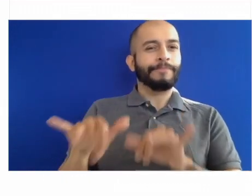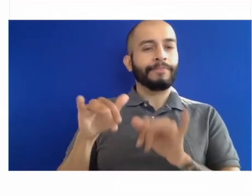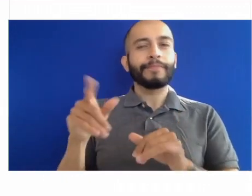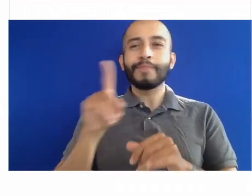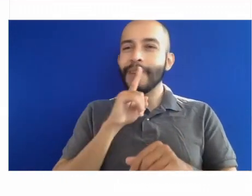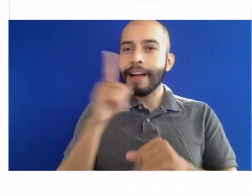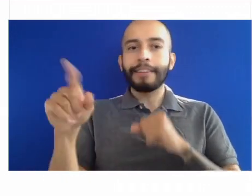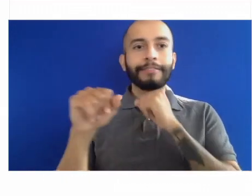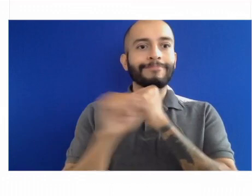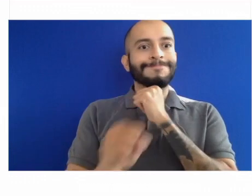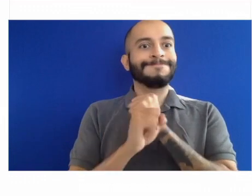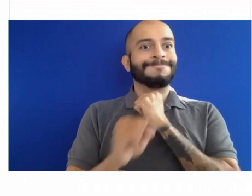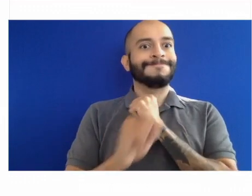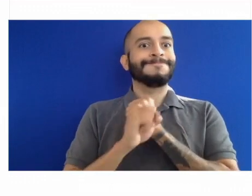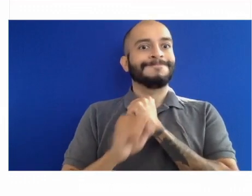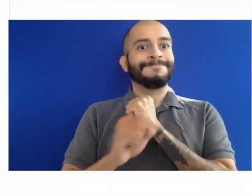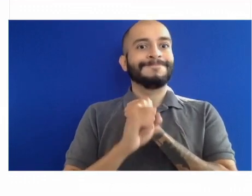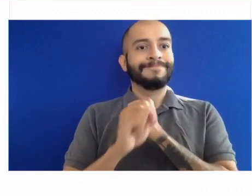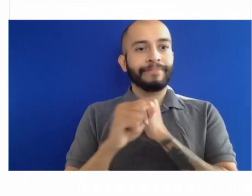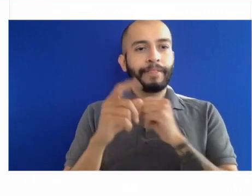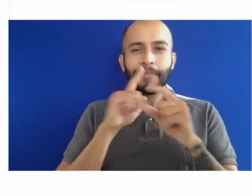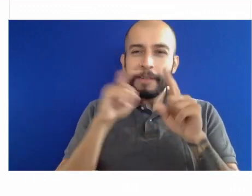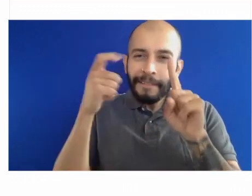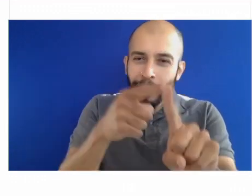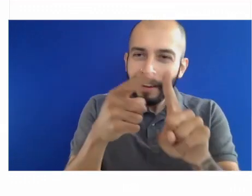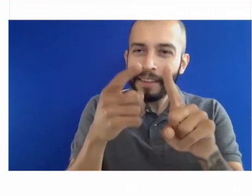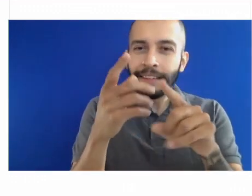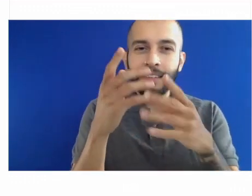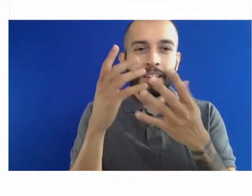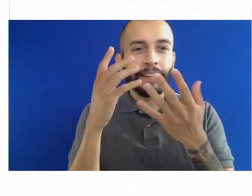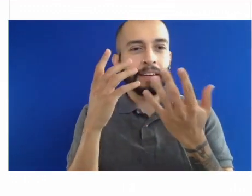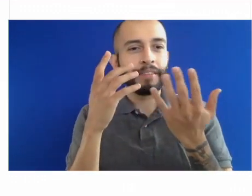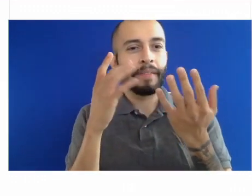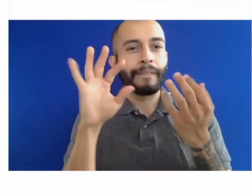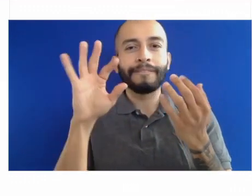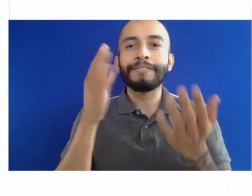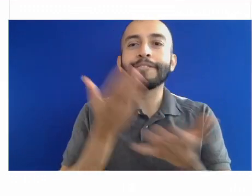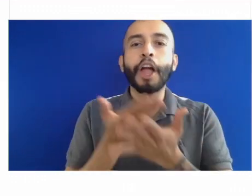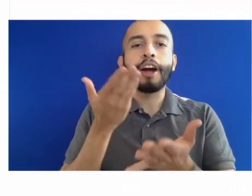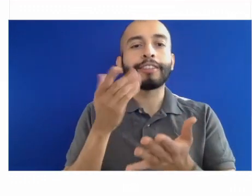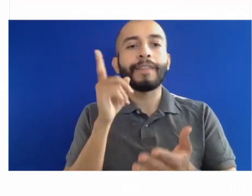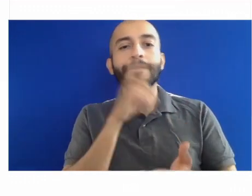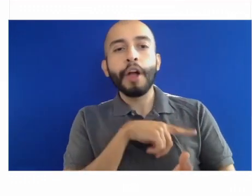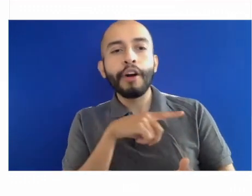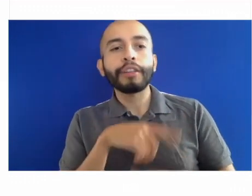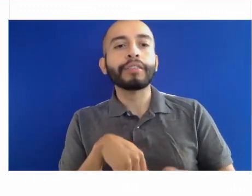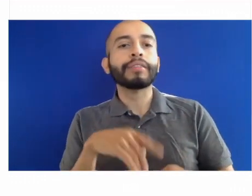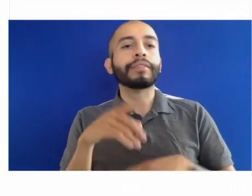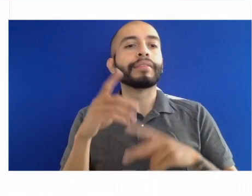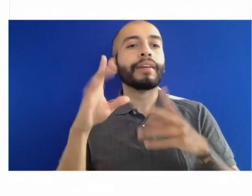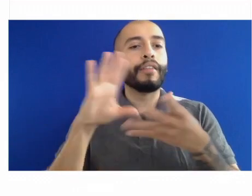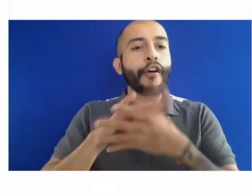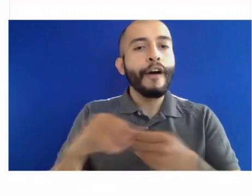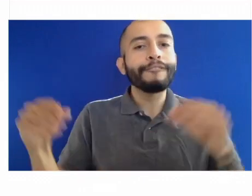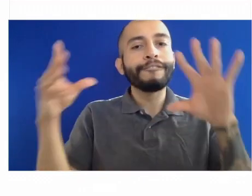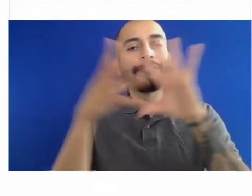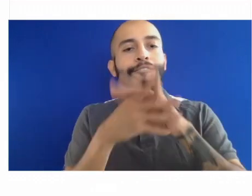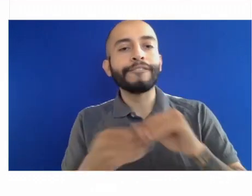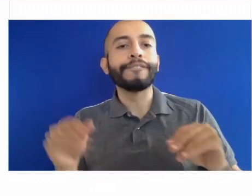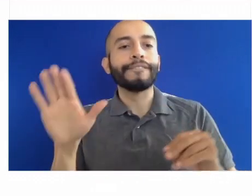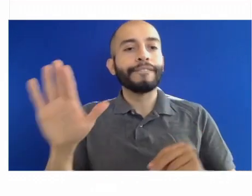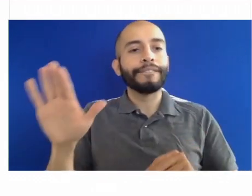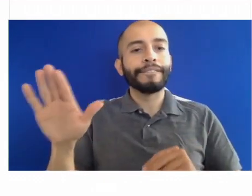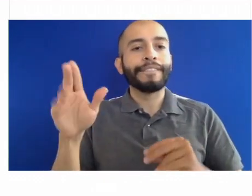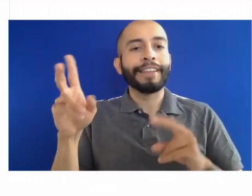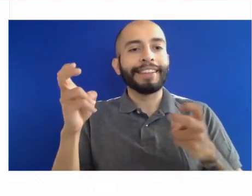as ways of promoting that larger narrative, but it's typically in the service of here are reasons not to get